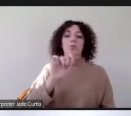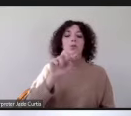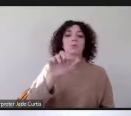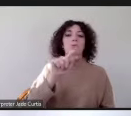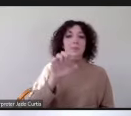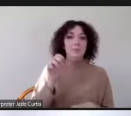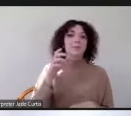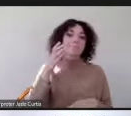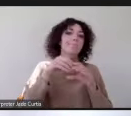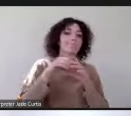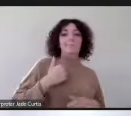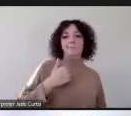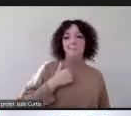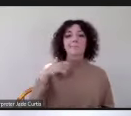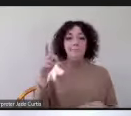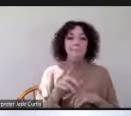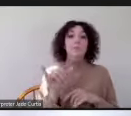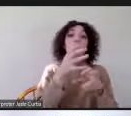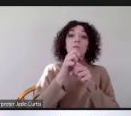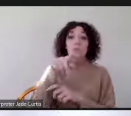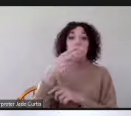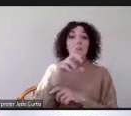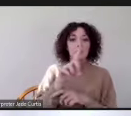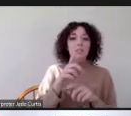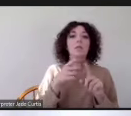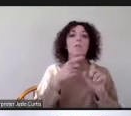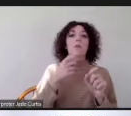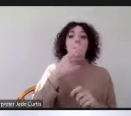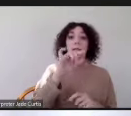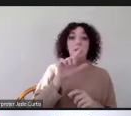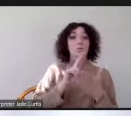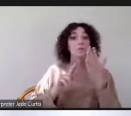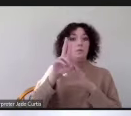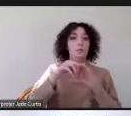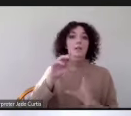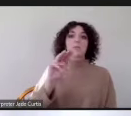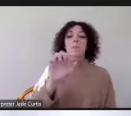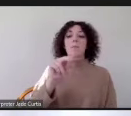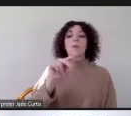her PhD in environmental engineering from McGill University in Montreal,